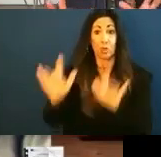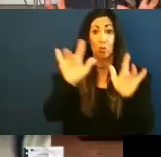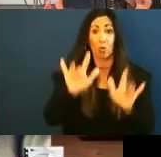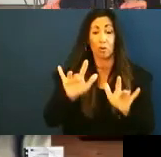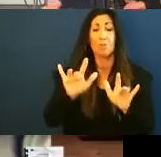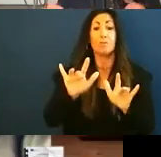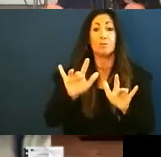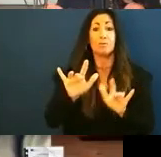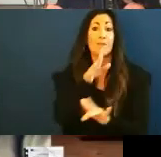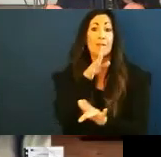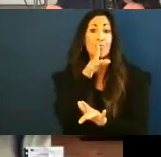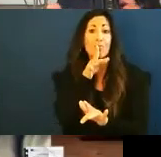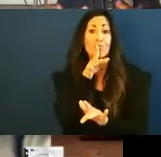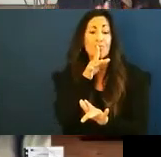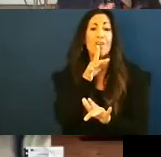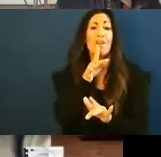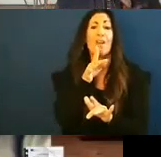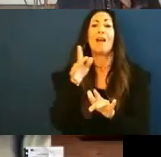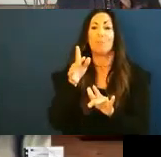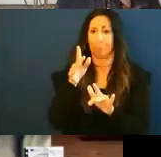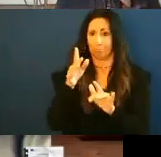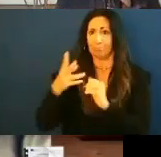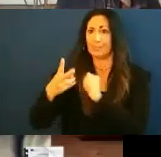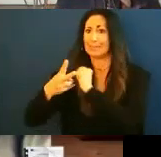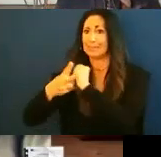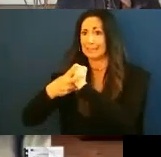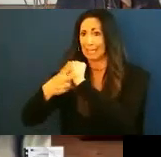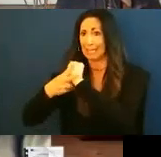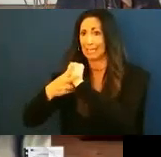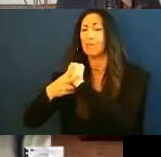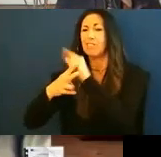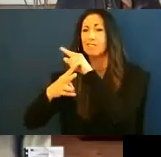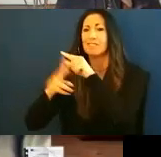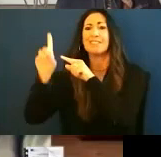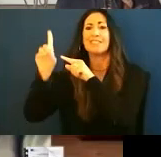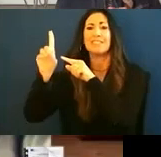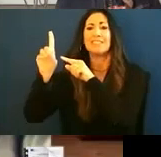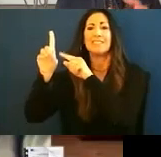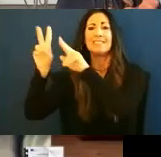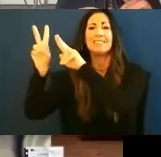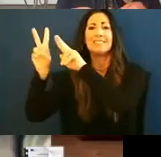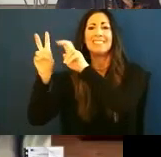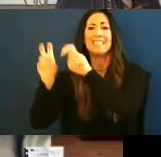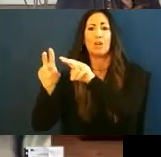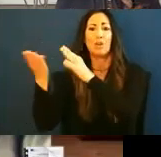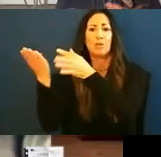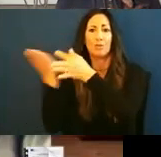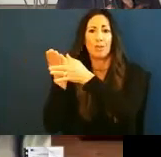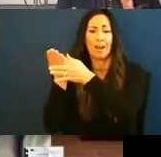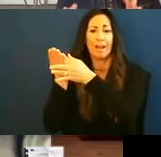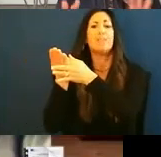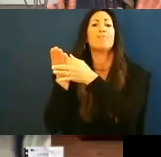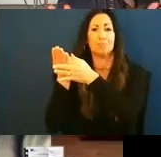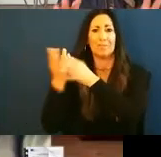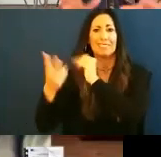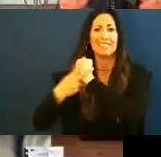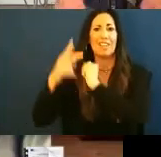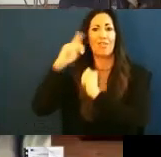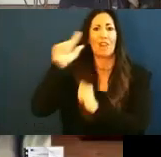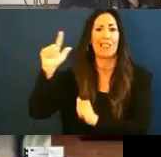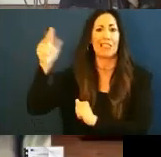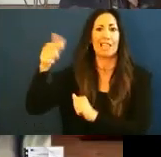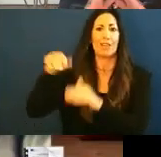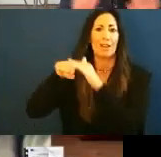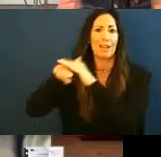I saved it in my downloads file again so that I could access it later. So you've got